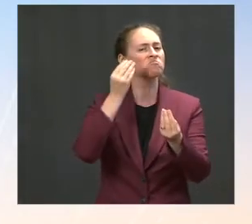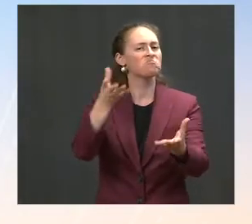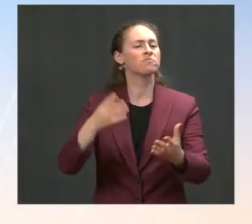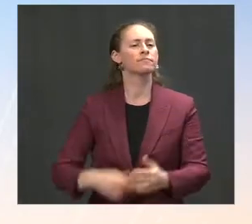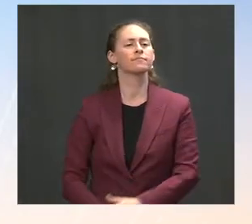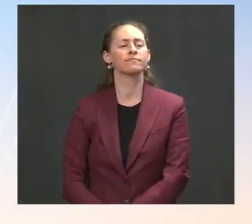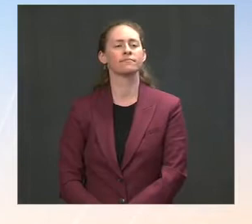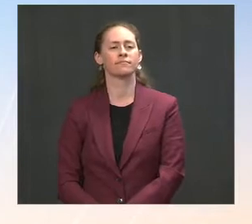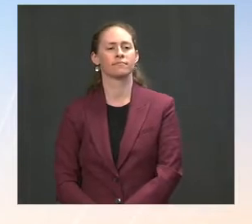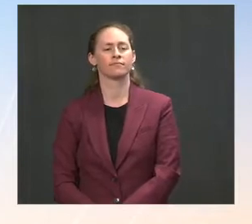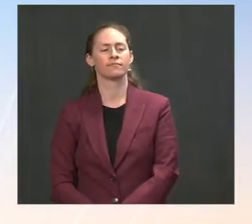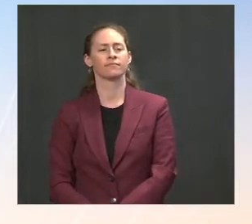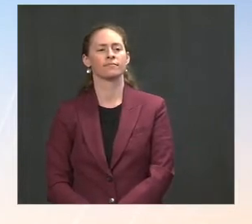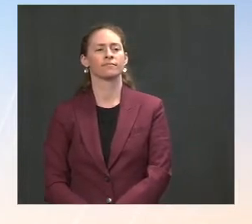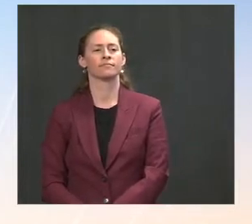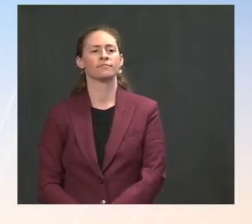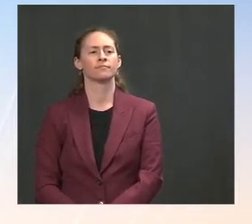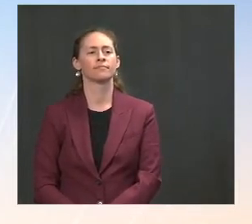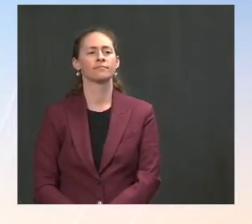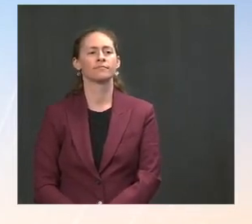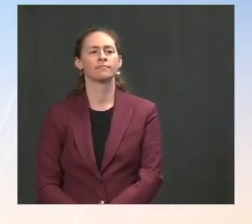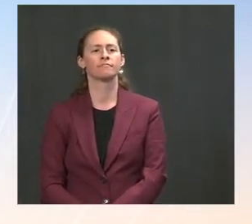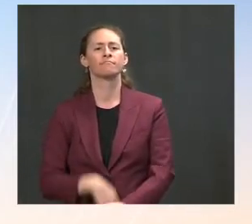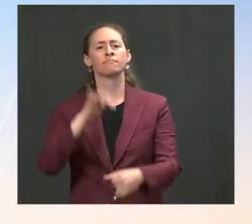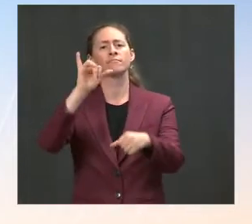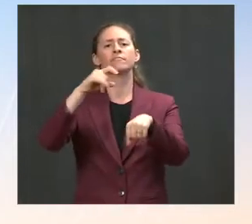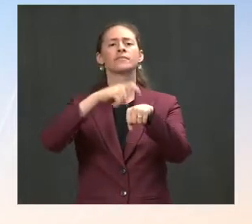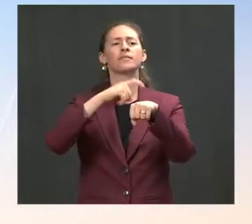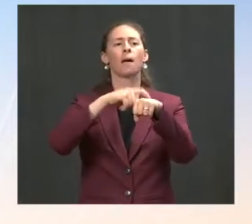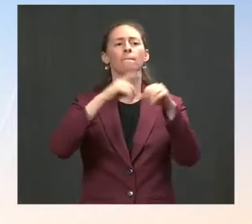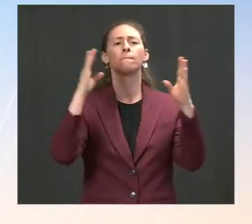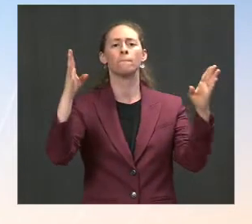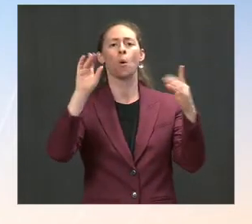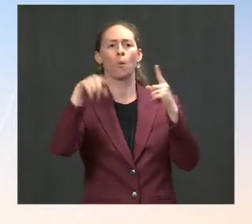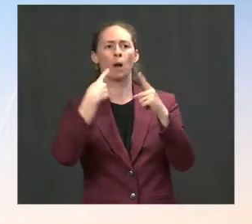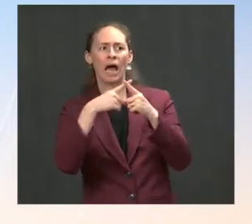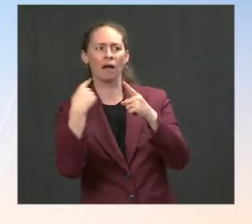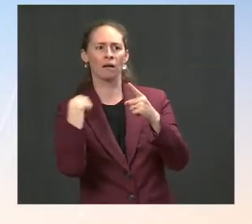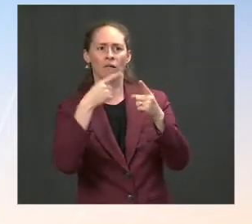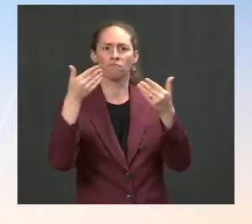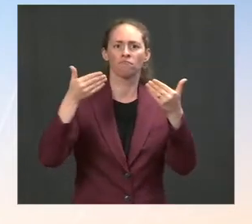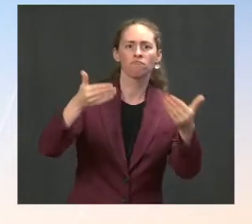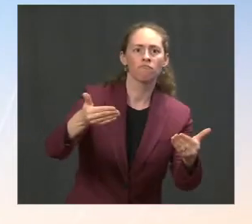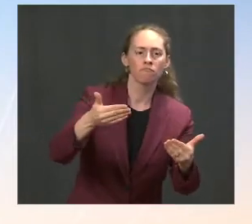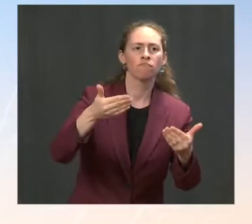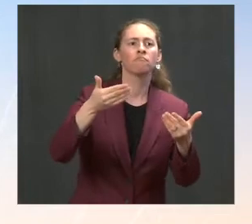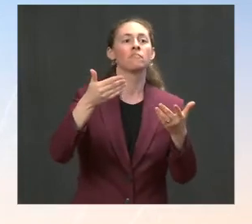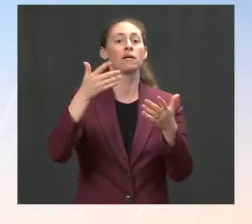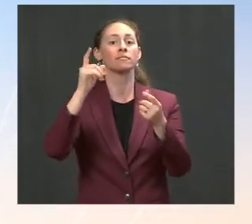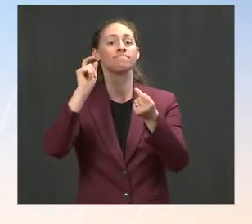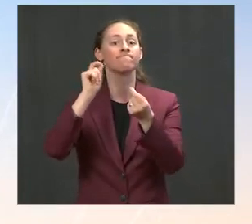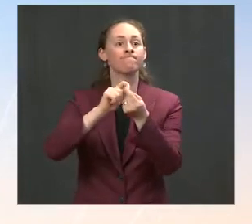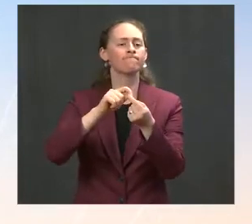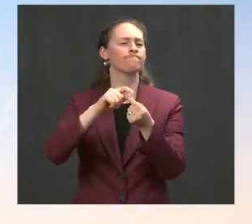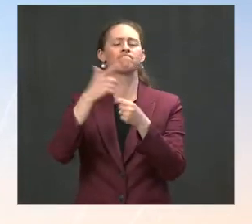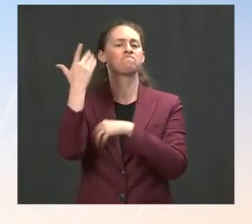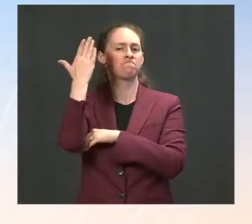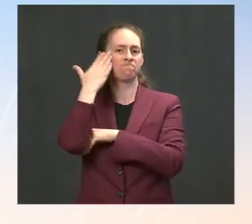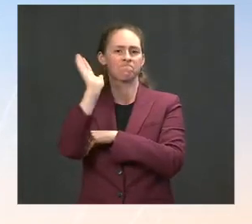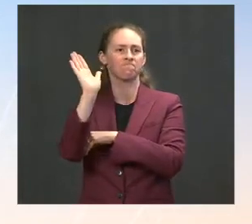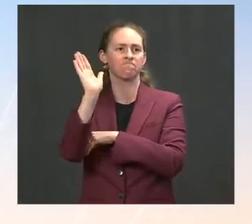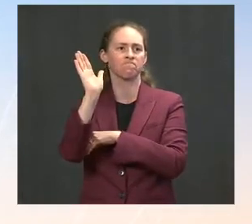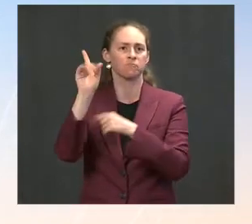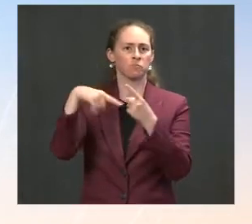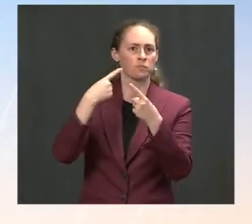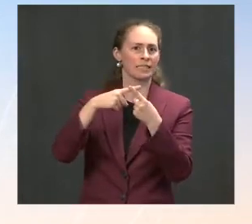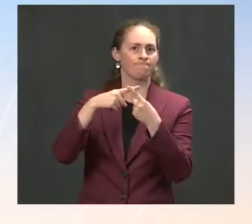that the period of time that extraordinary measures may last is subject to considerable uncertainty due to a variety of factors, which are exacerbated this